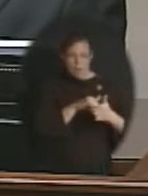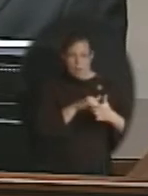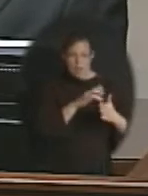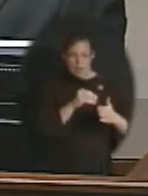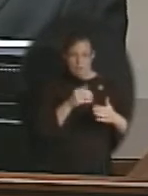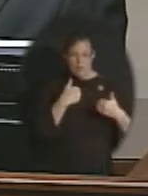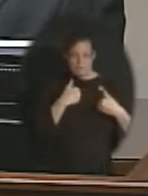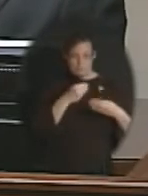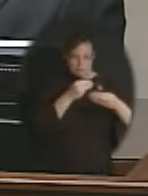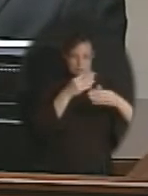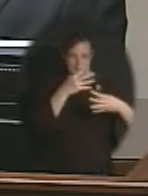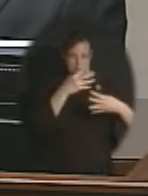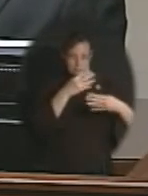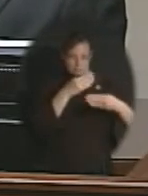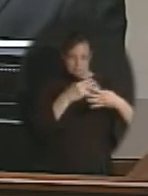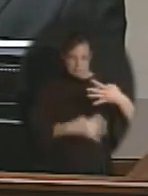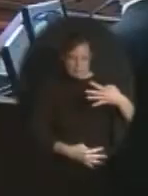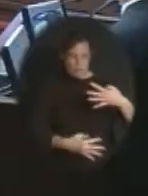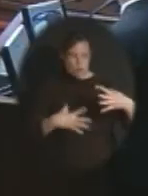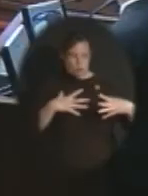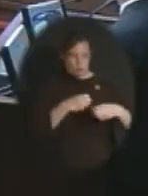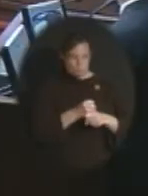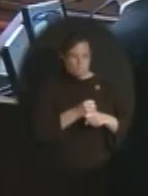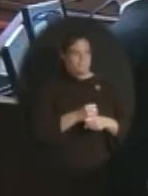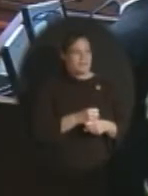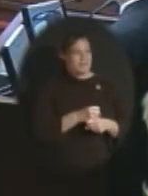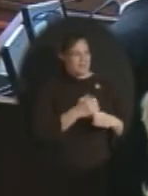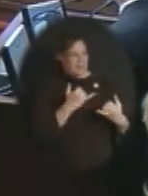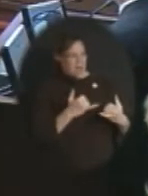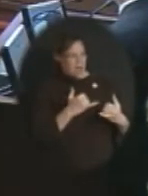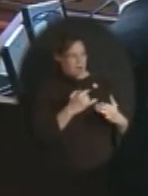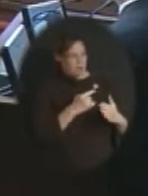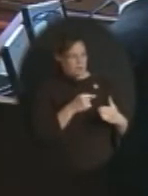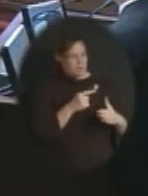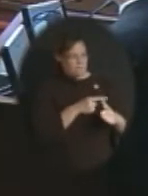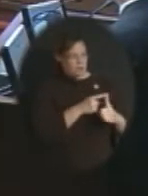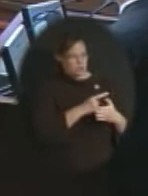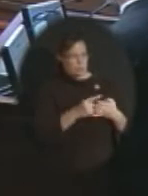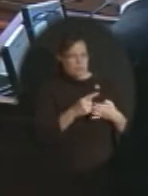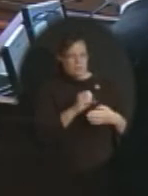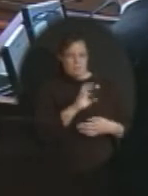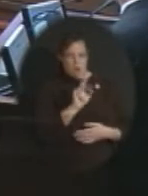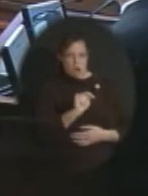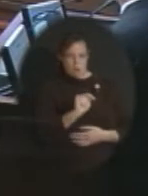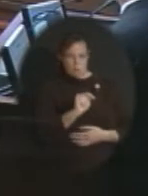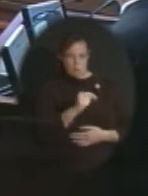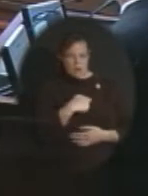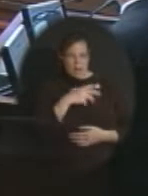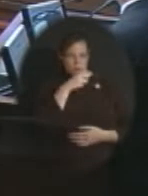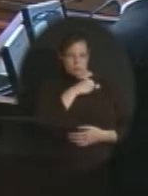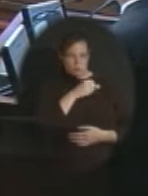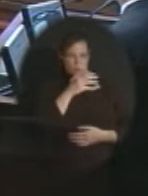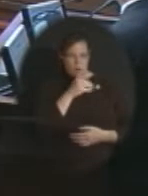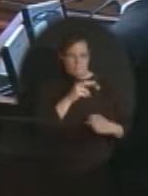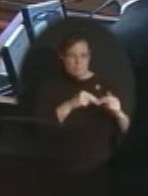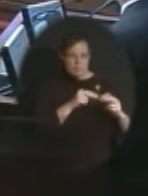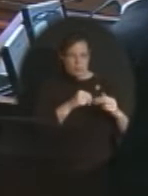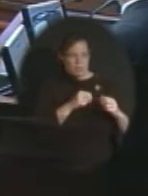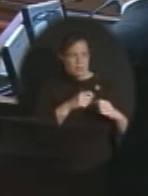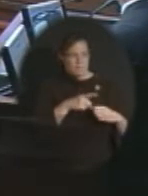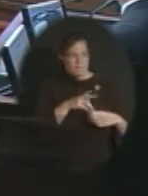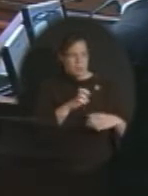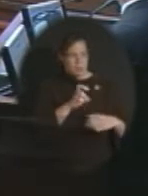we receive a summary. So at this point in time, we're the first week of October. I assume we could get building permits issued in the